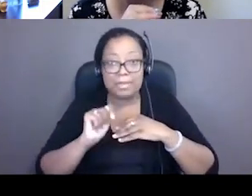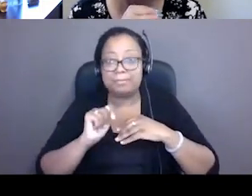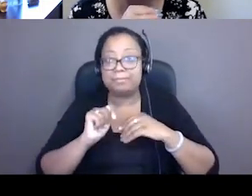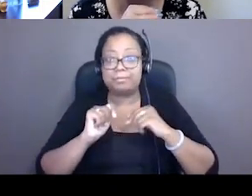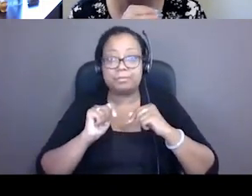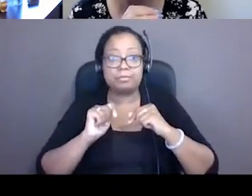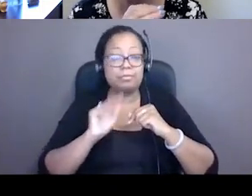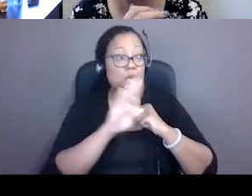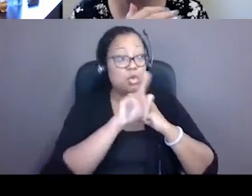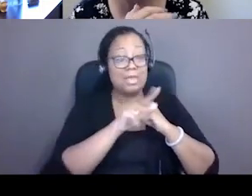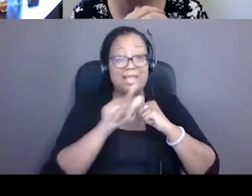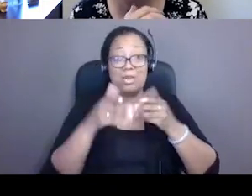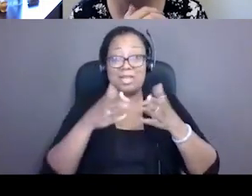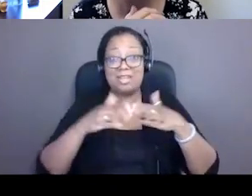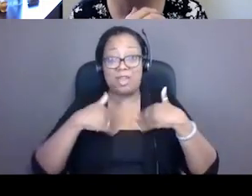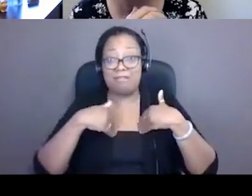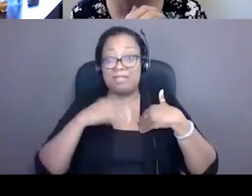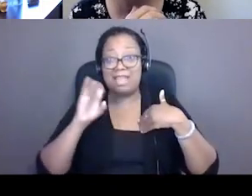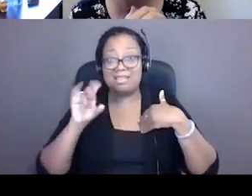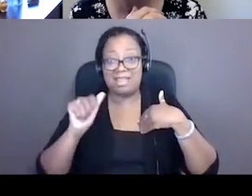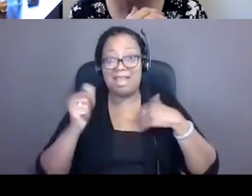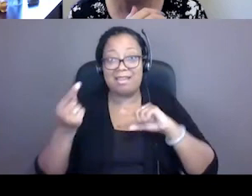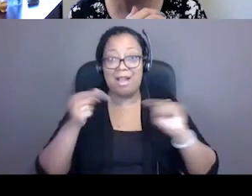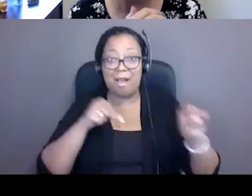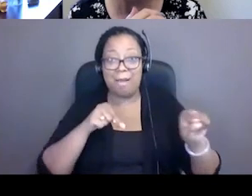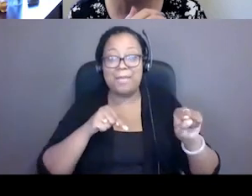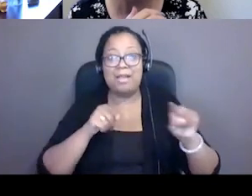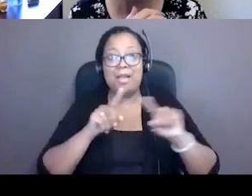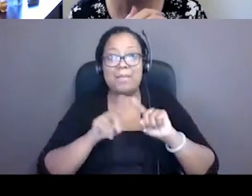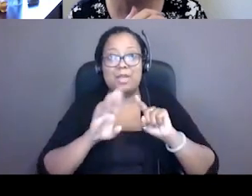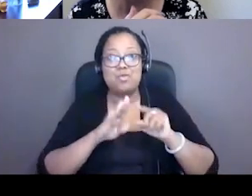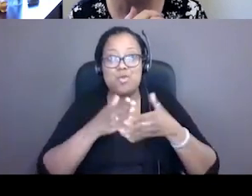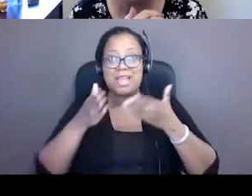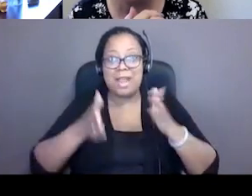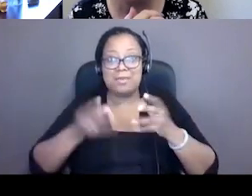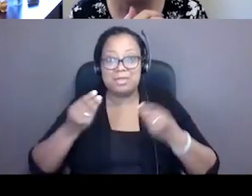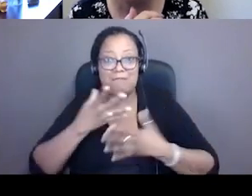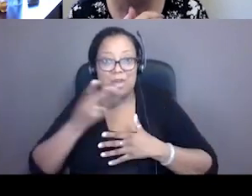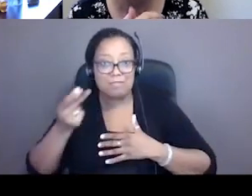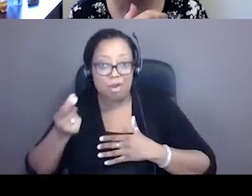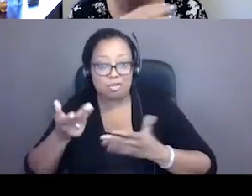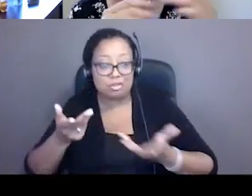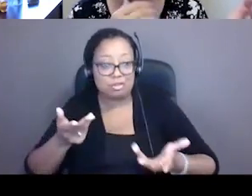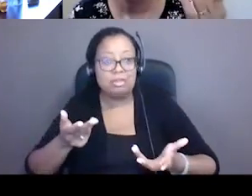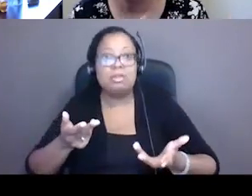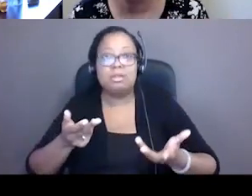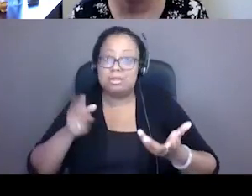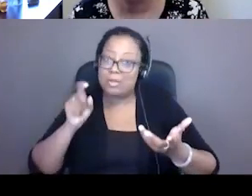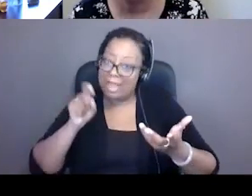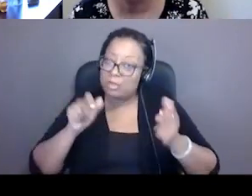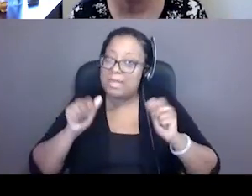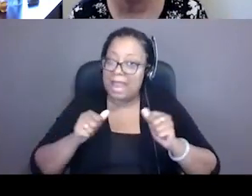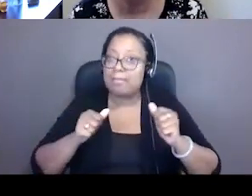your landlord allowed you to let the ESA come in to live with you, but your neighbor was afraid of dogs? We have to be